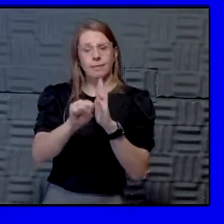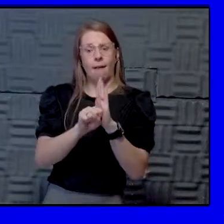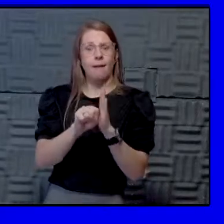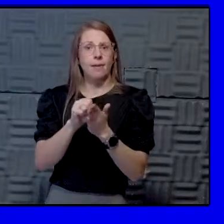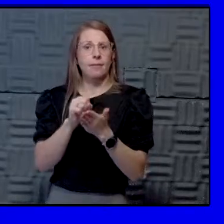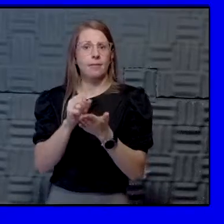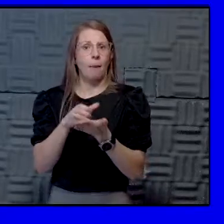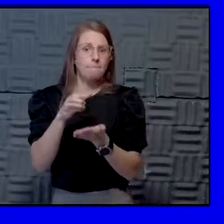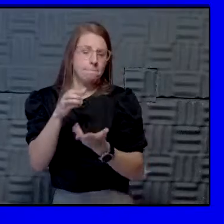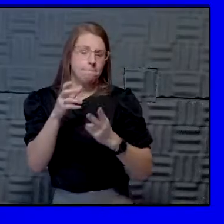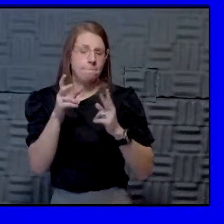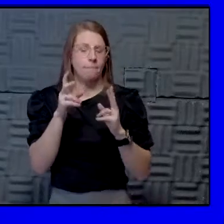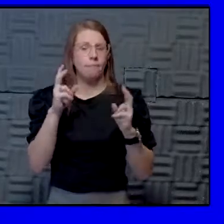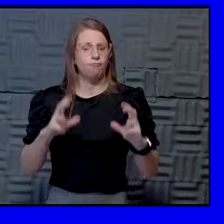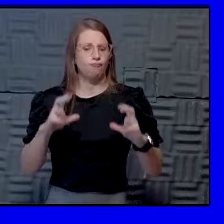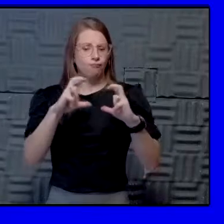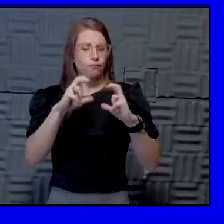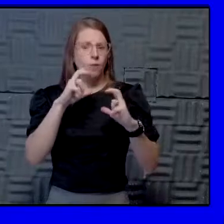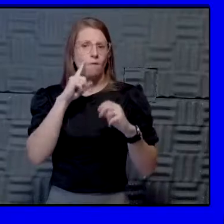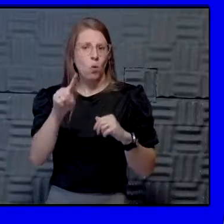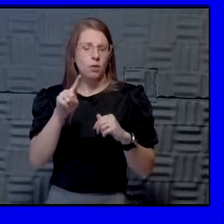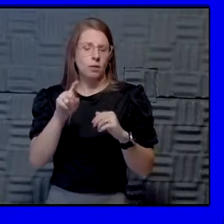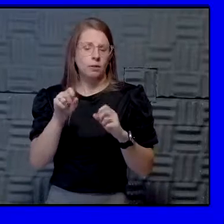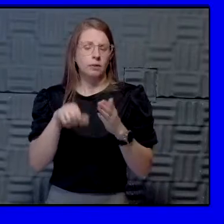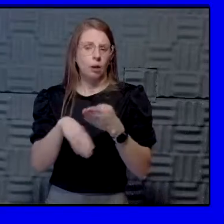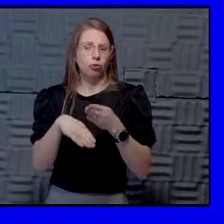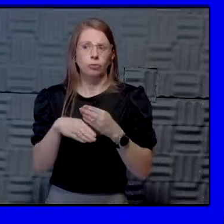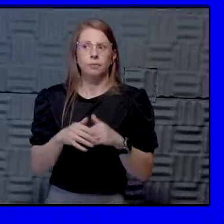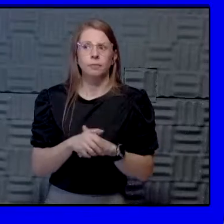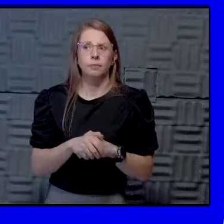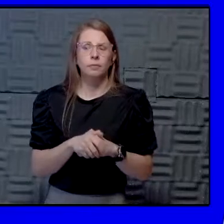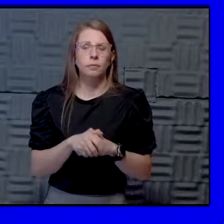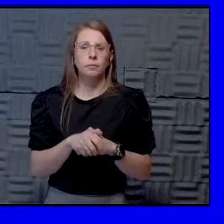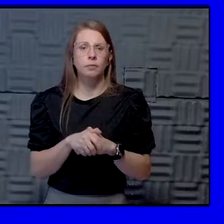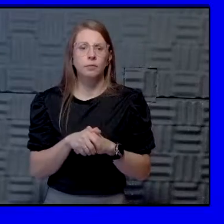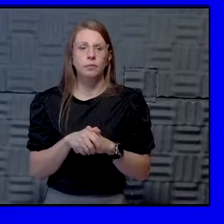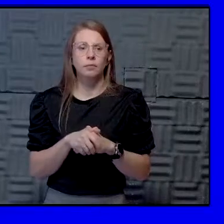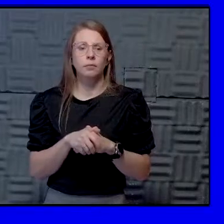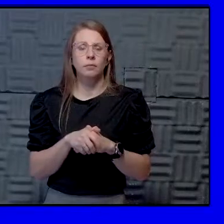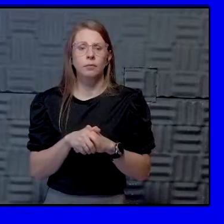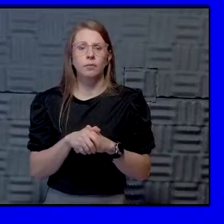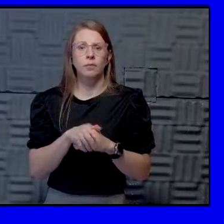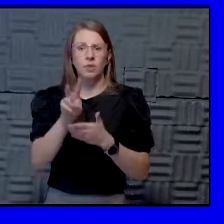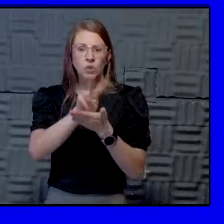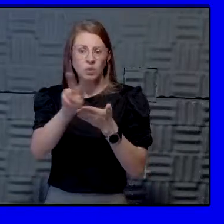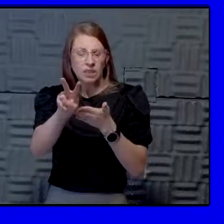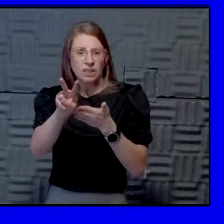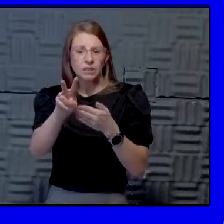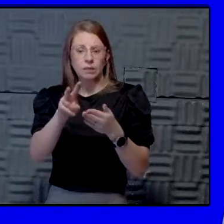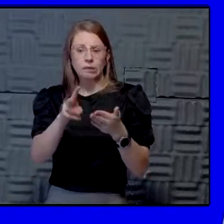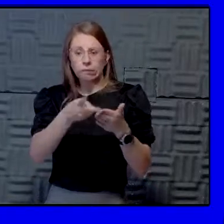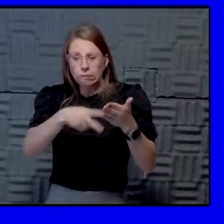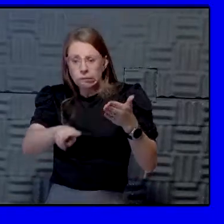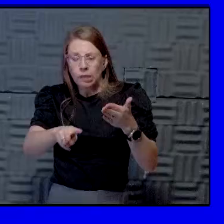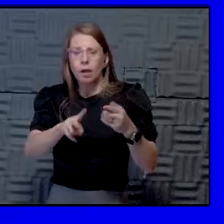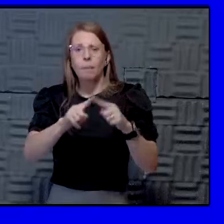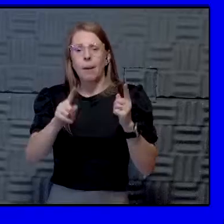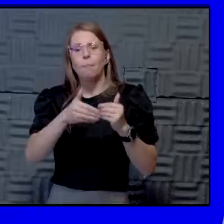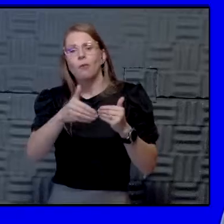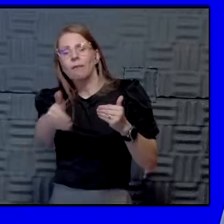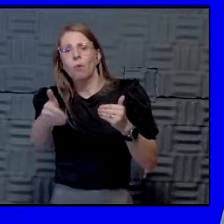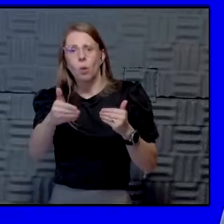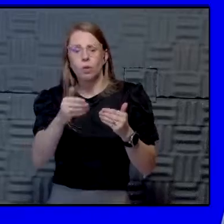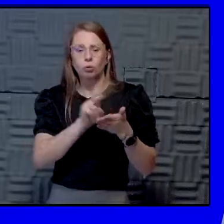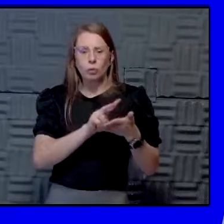So, we feel confident now that moving forward, especially not in these 2 weeks and he's not fully vaccinated, but moving